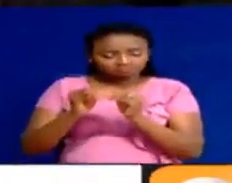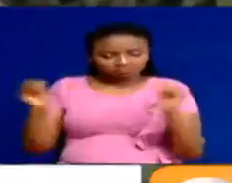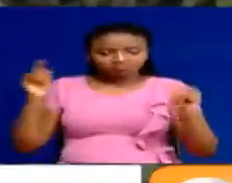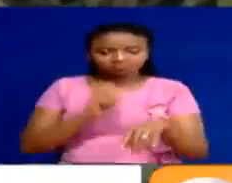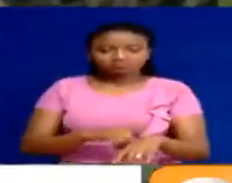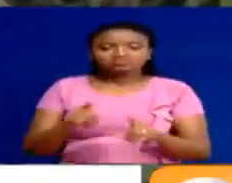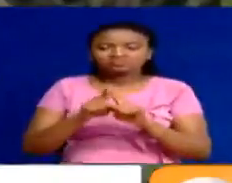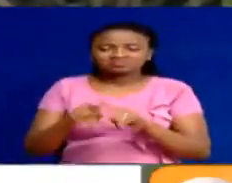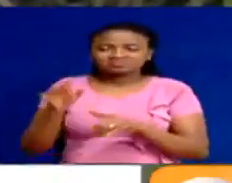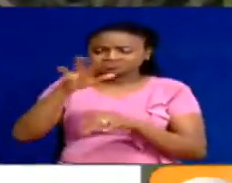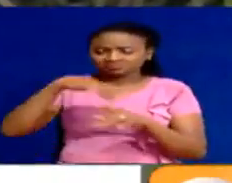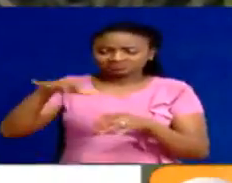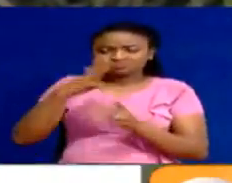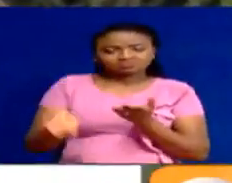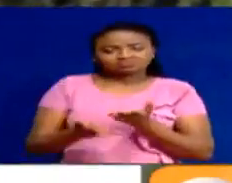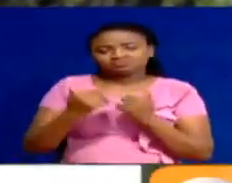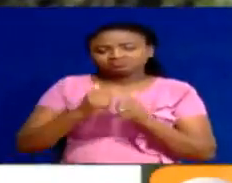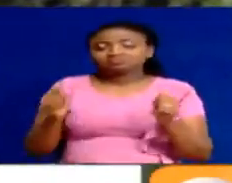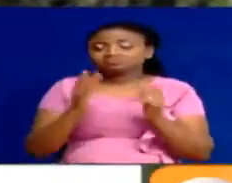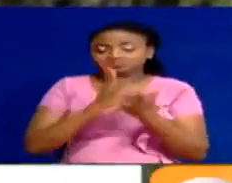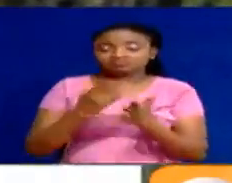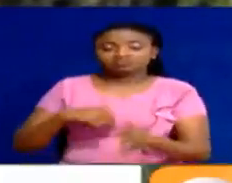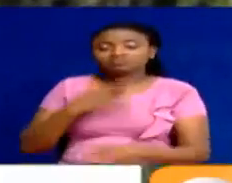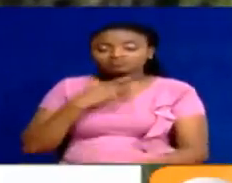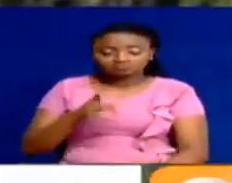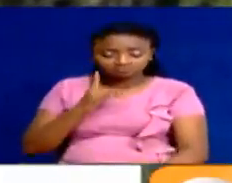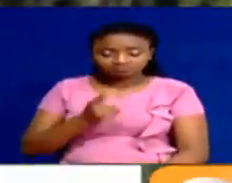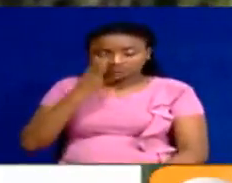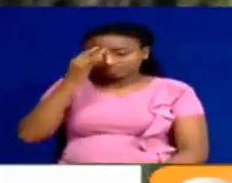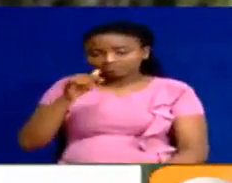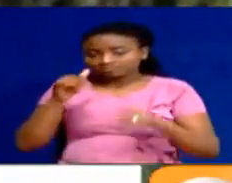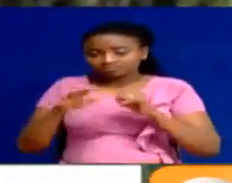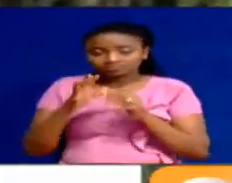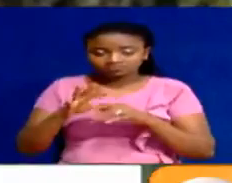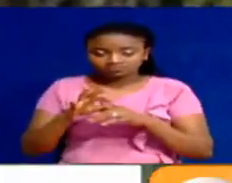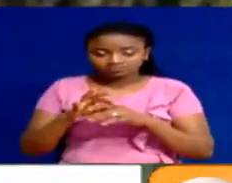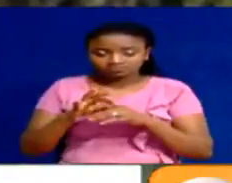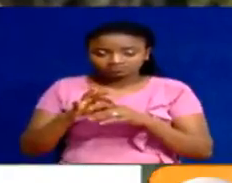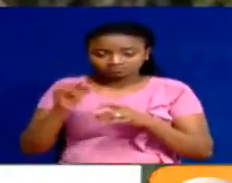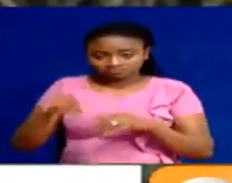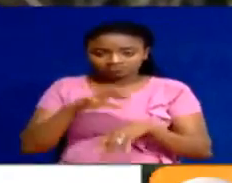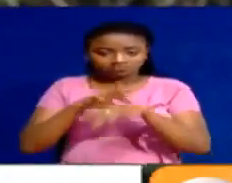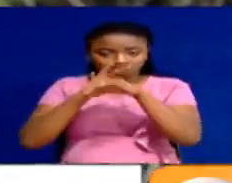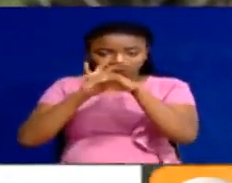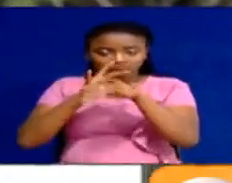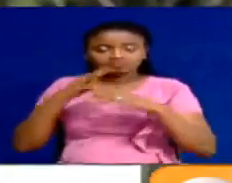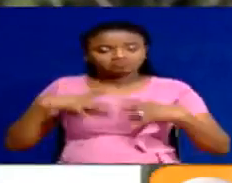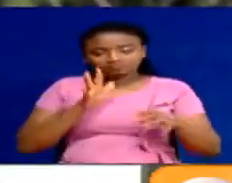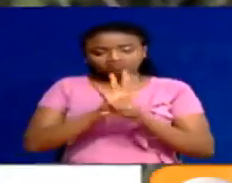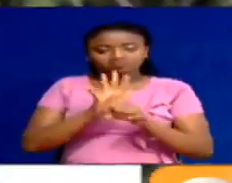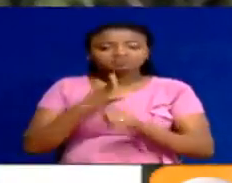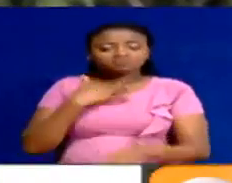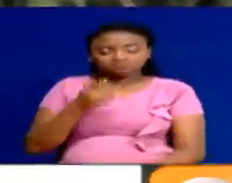eco-friendly. Tulitaka hii ya charcoal briquette sababu kuligana na dunia, world, the world itself, watu wote wanaenda kwa charcoal